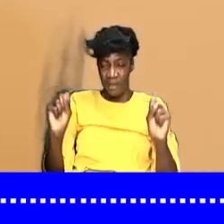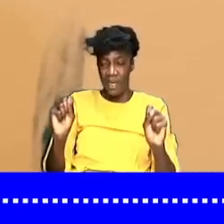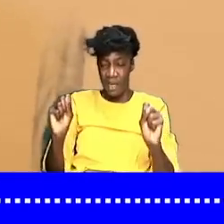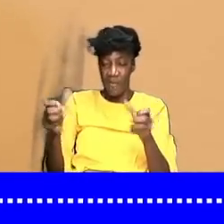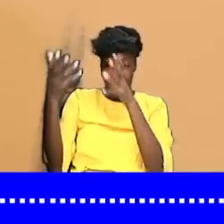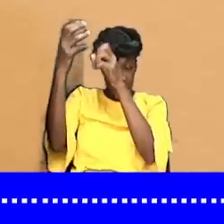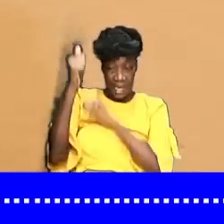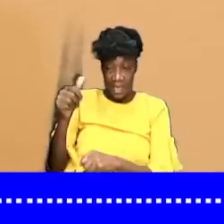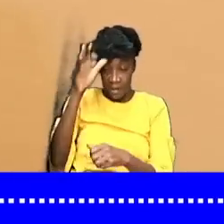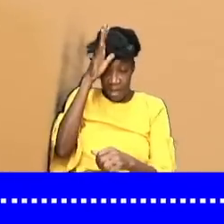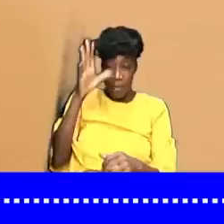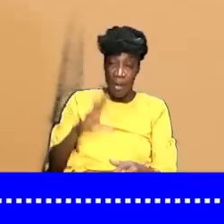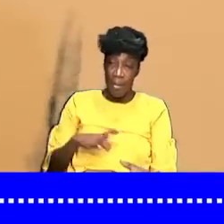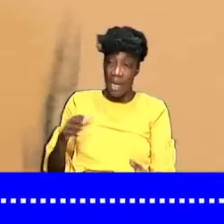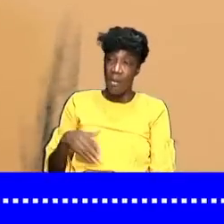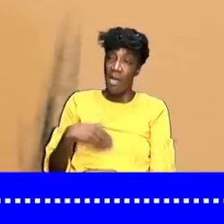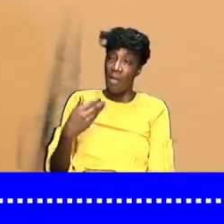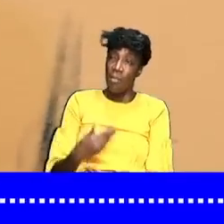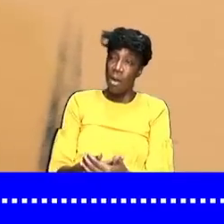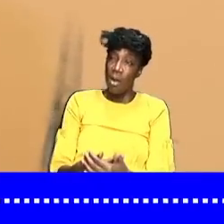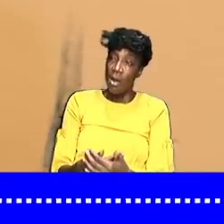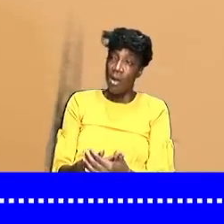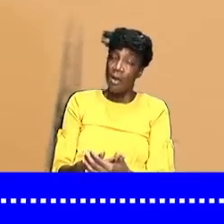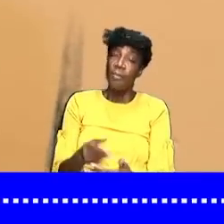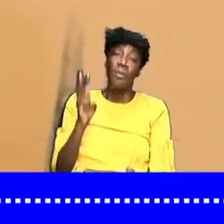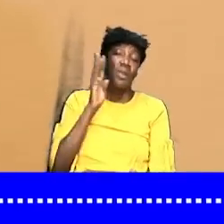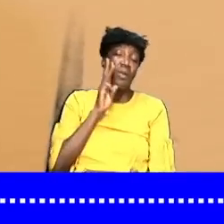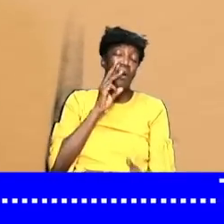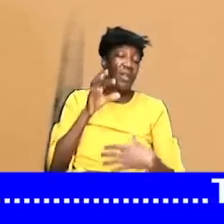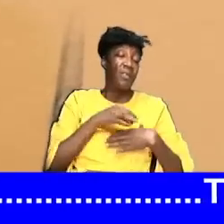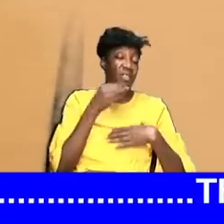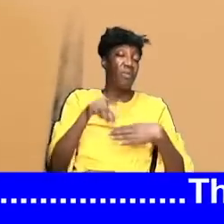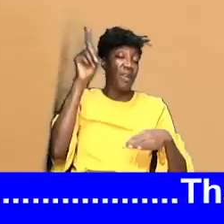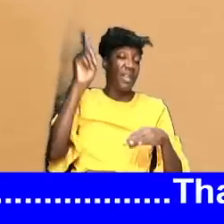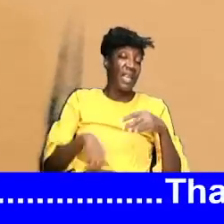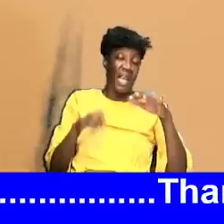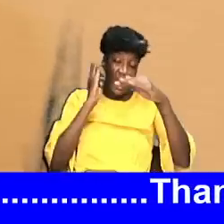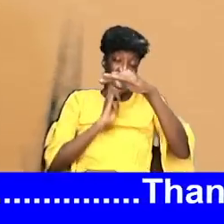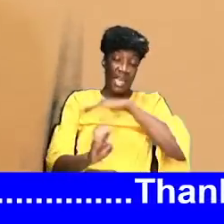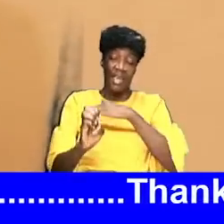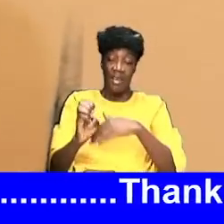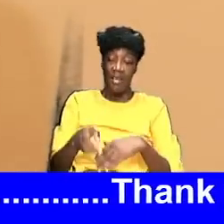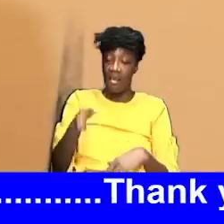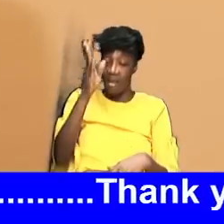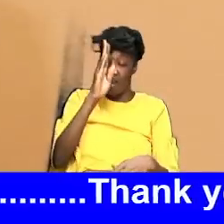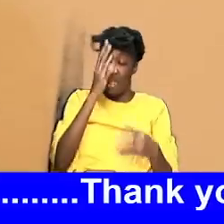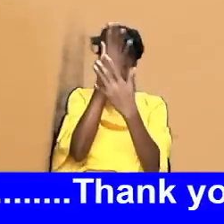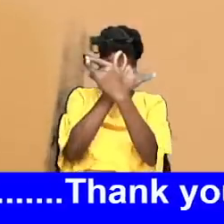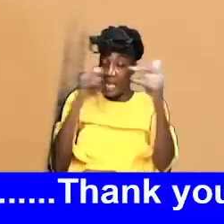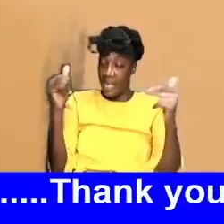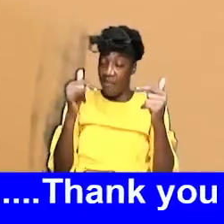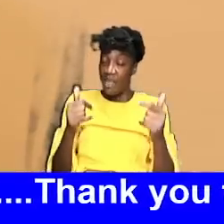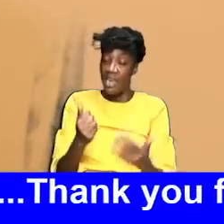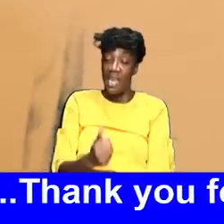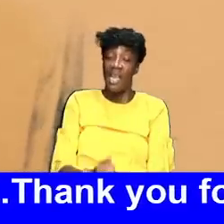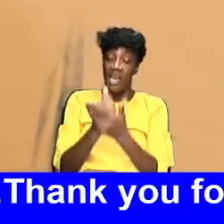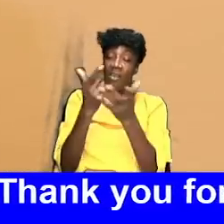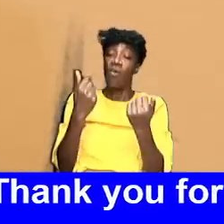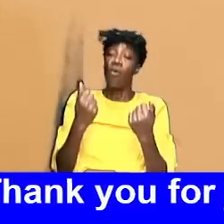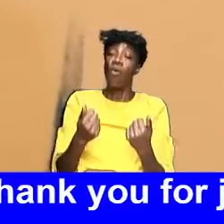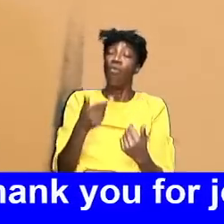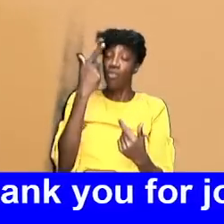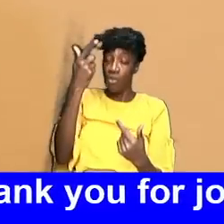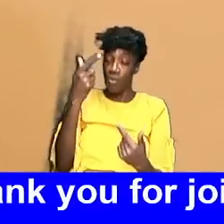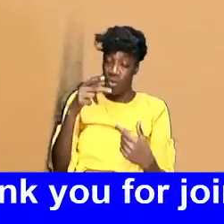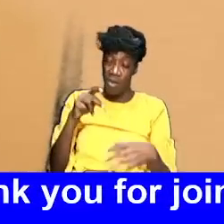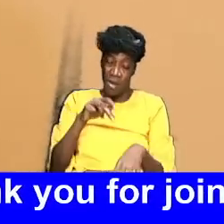except a man be born of water and of the Spirit, he cannot enter the kingdom of God. Help them, Lord Jesus, to come to you, to be pricked in their hearts and